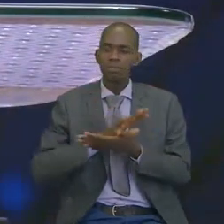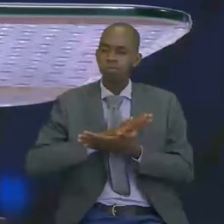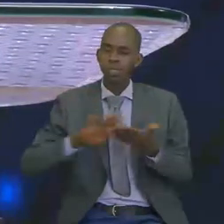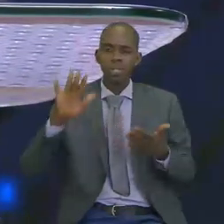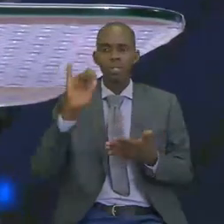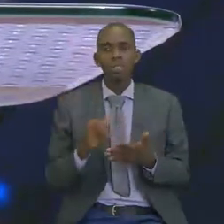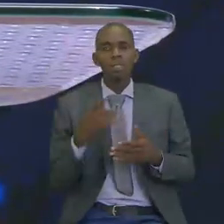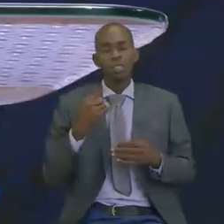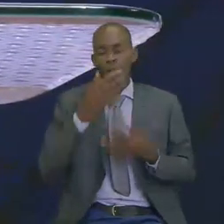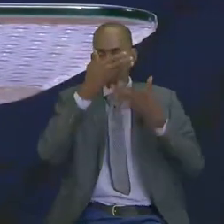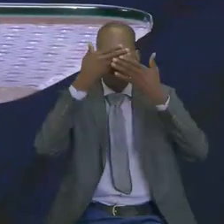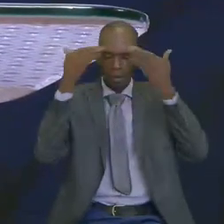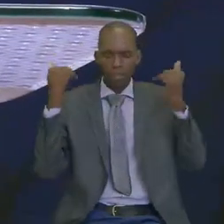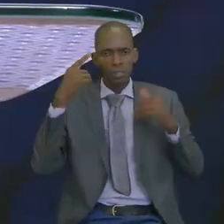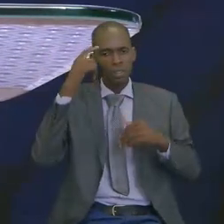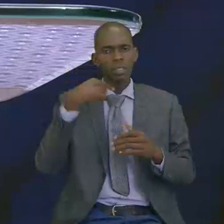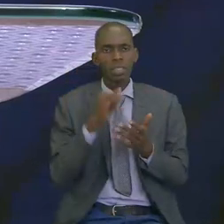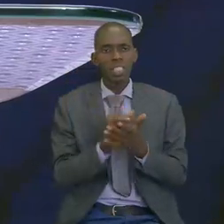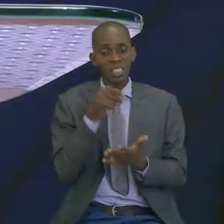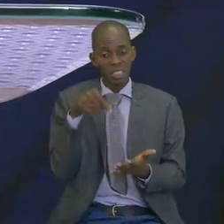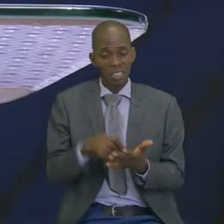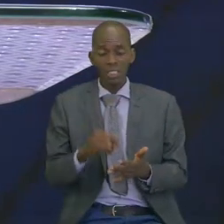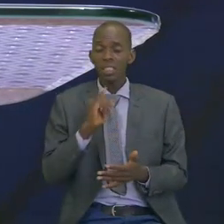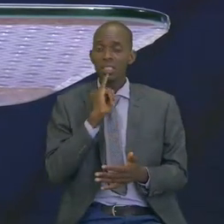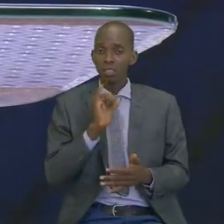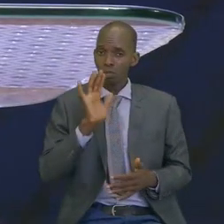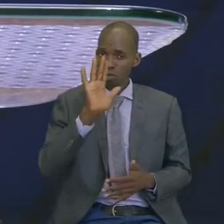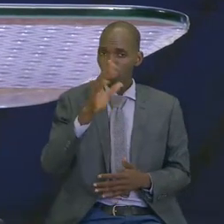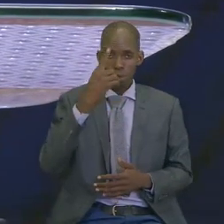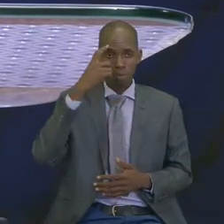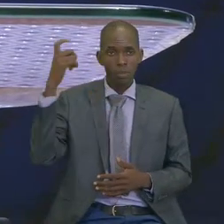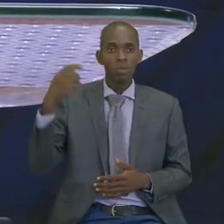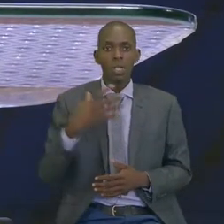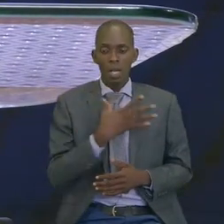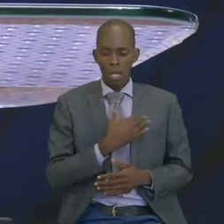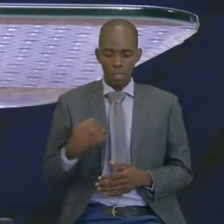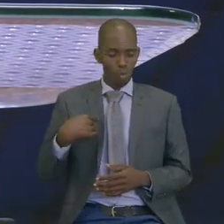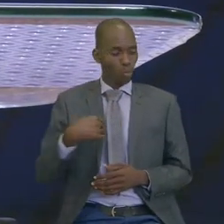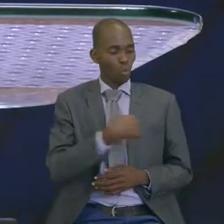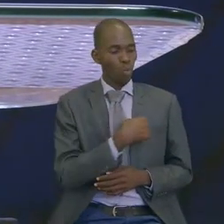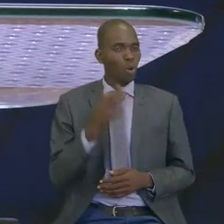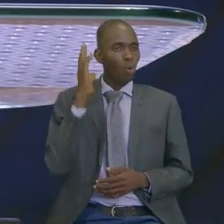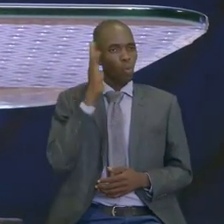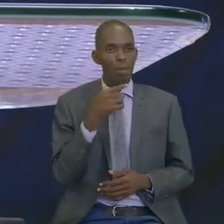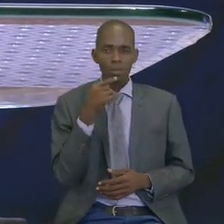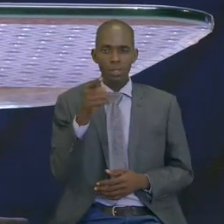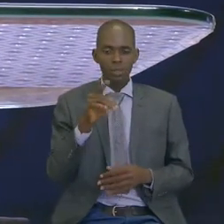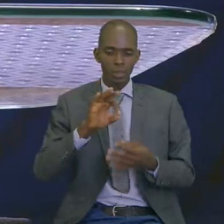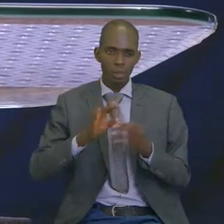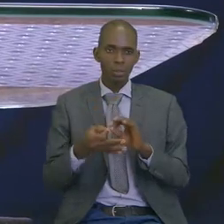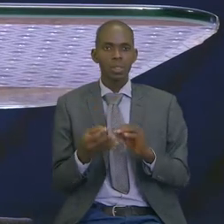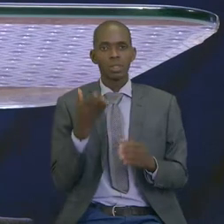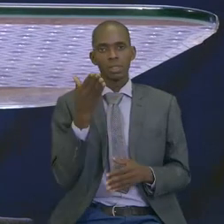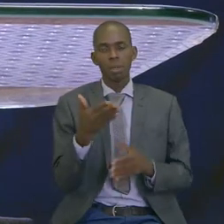said, this is the dream, and we will tell thee the interpretation thereof before